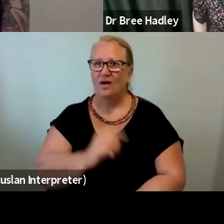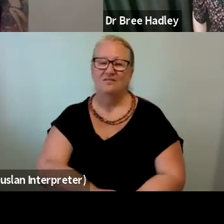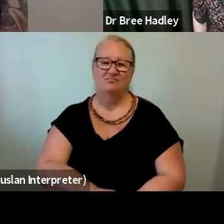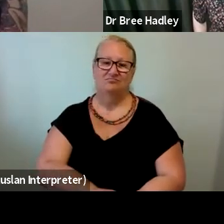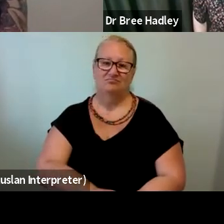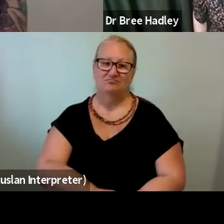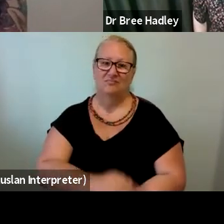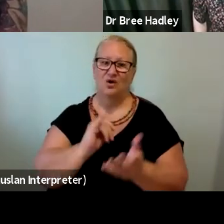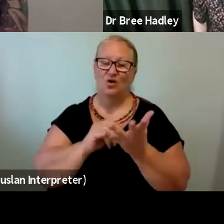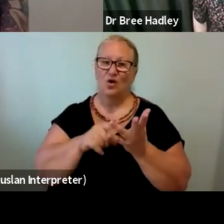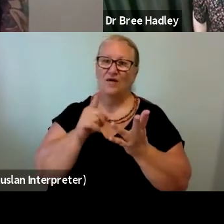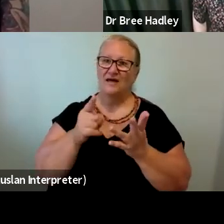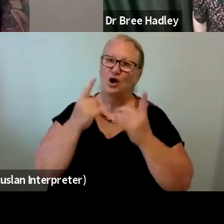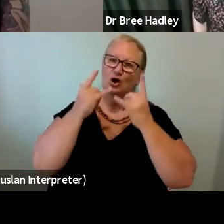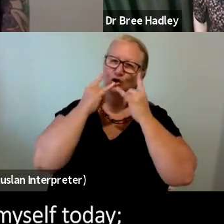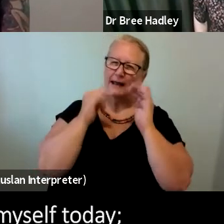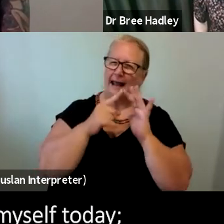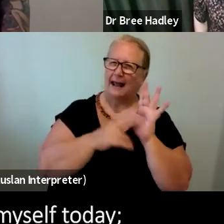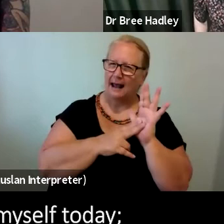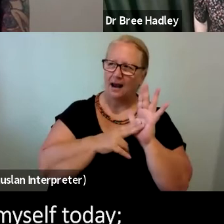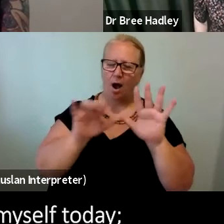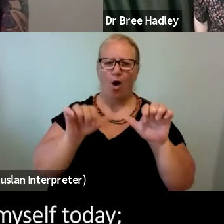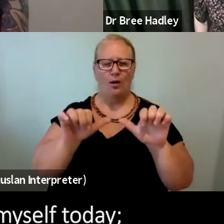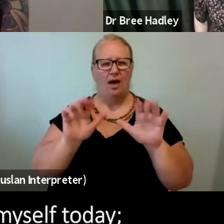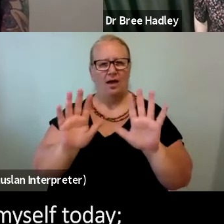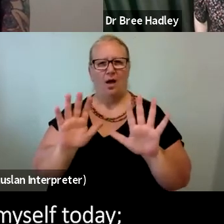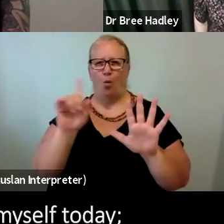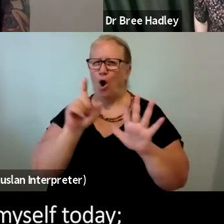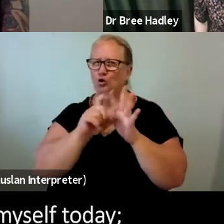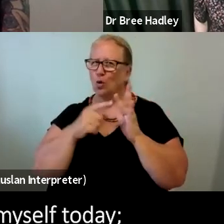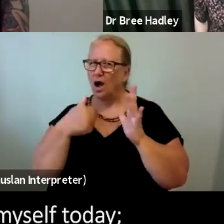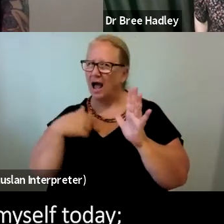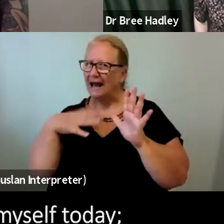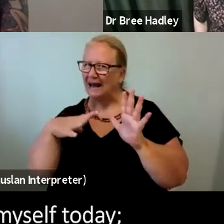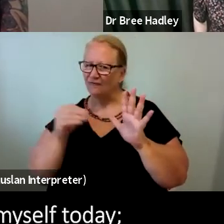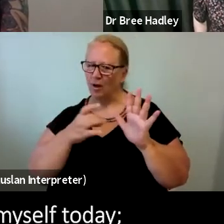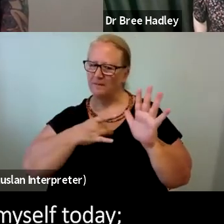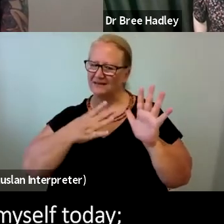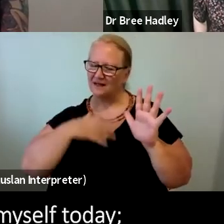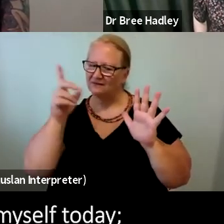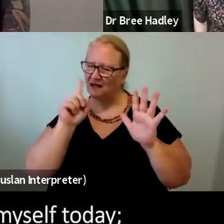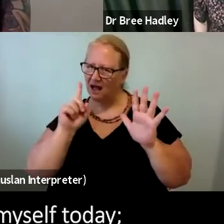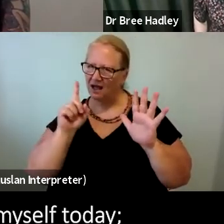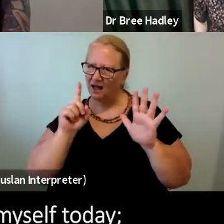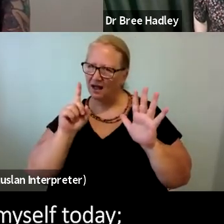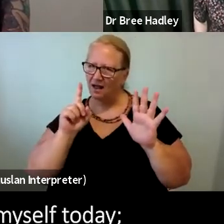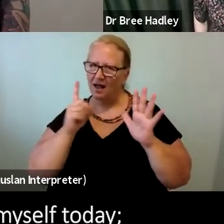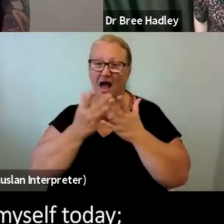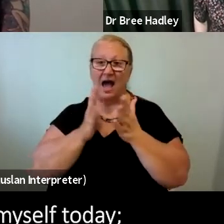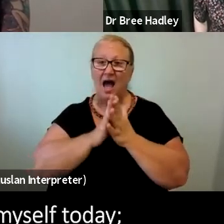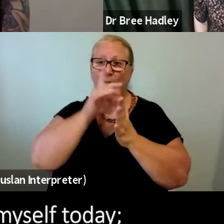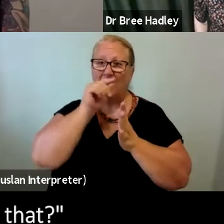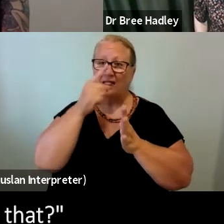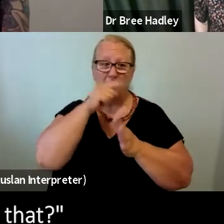this checking back in with, okay, what do I need for myself today, and how can the